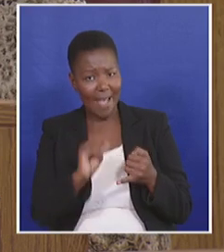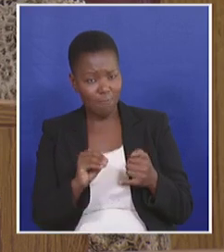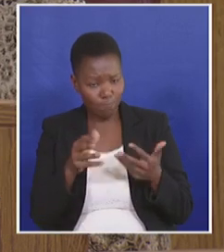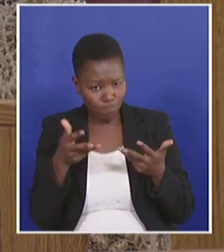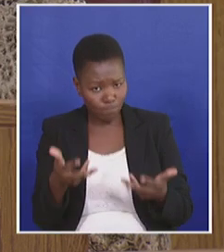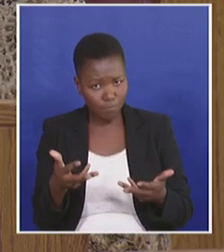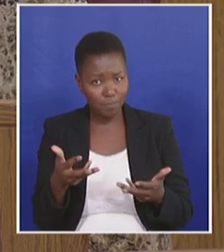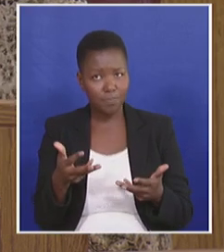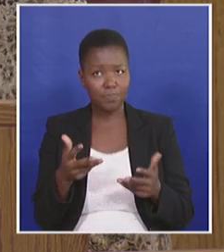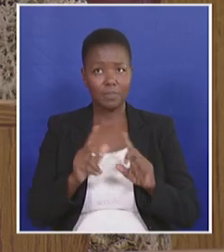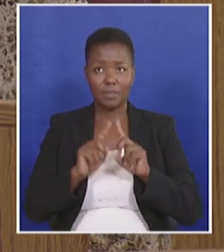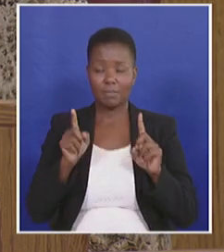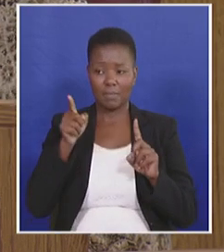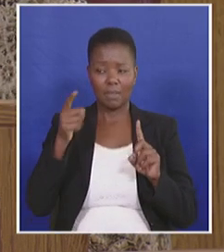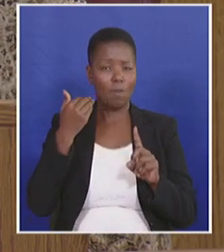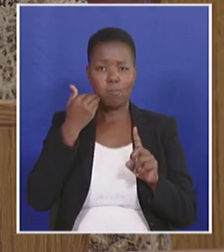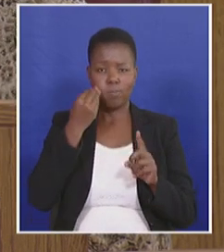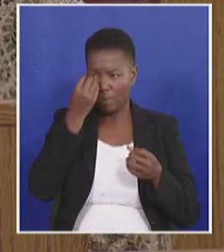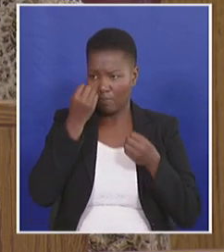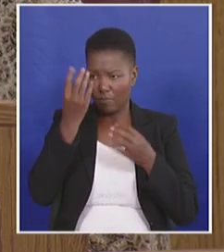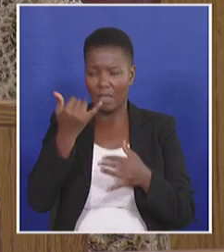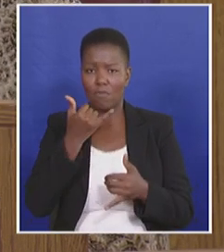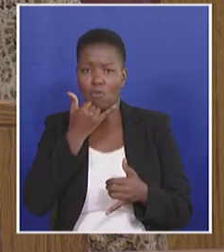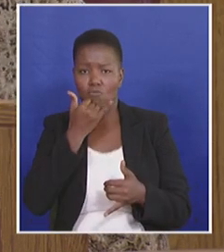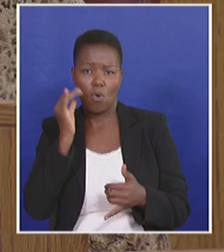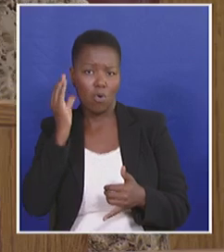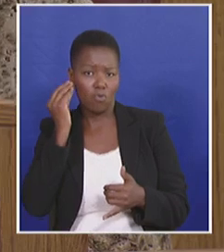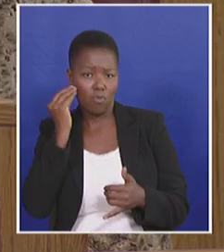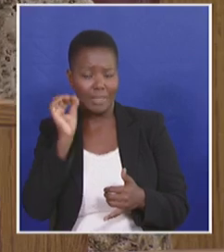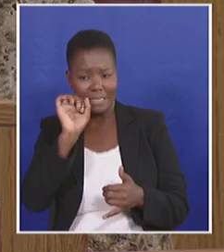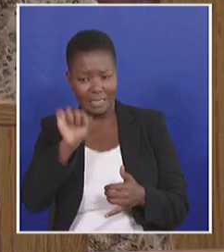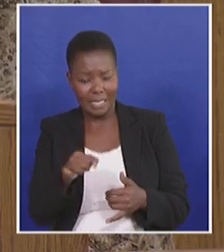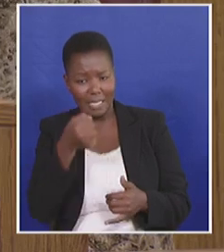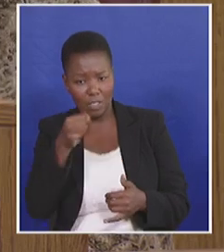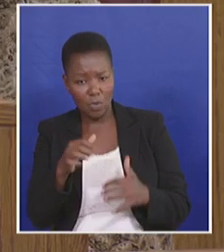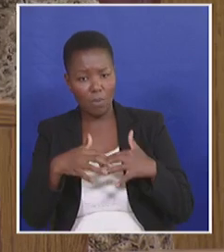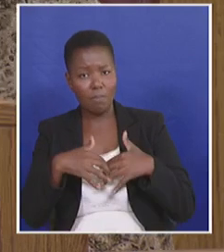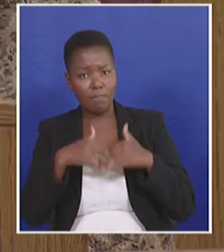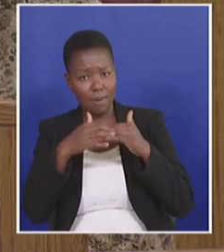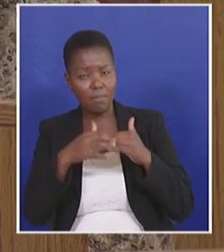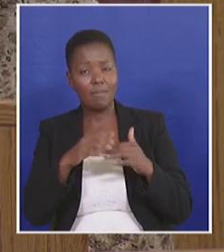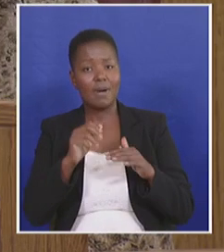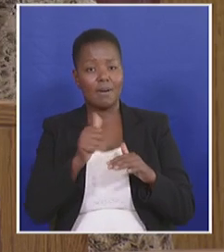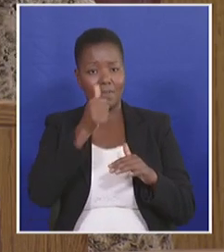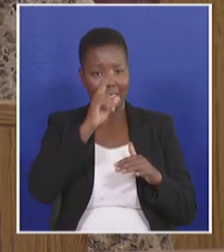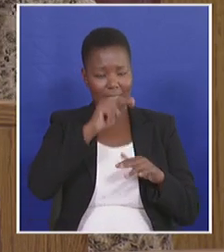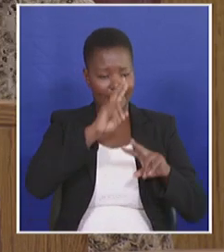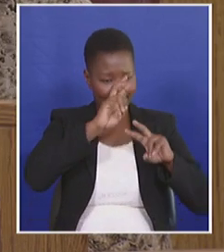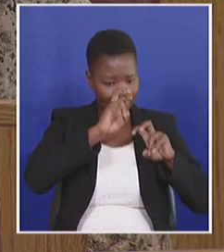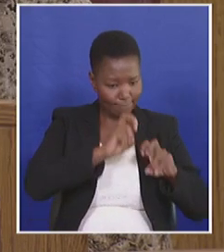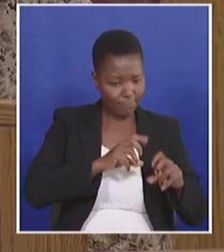not want to mislead the House and say, yes, it was never, or yes, it was established. You'd rather go and give us a